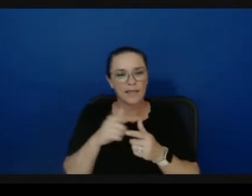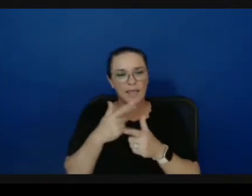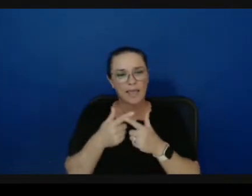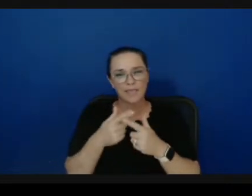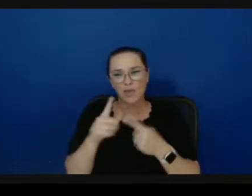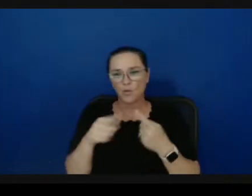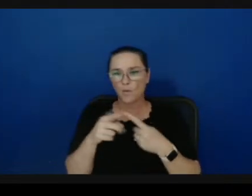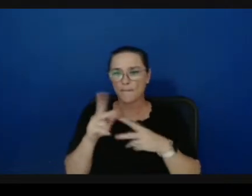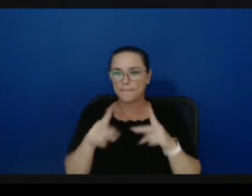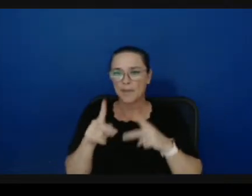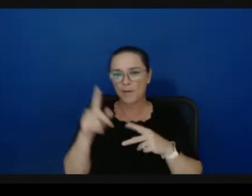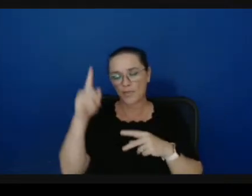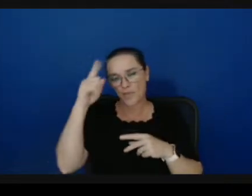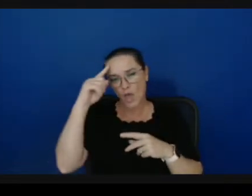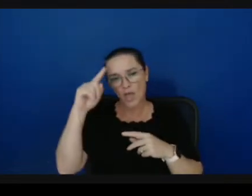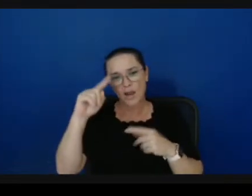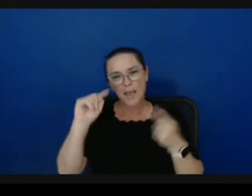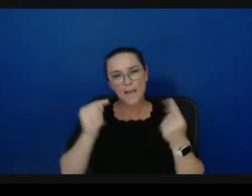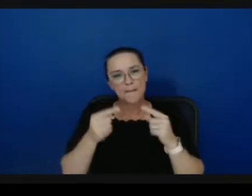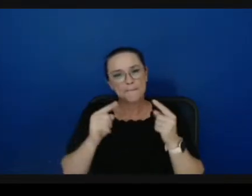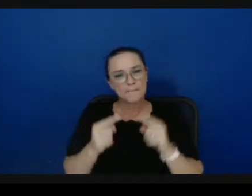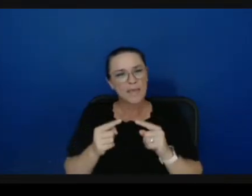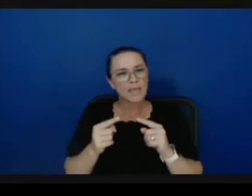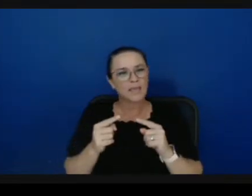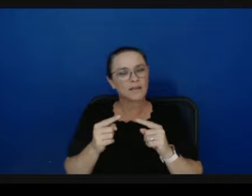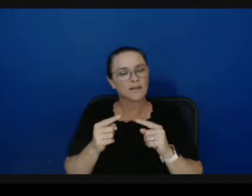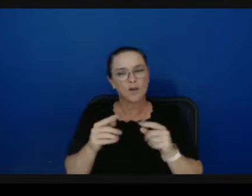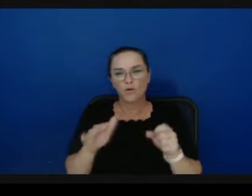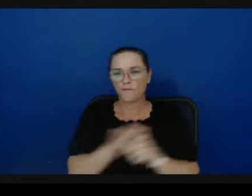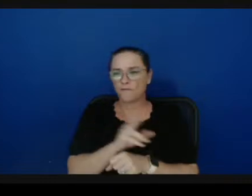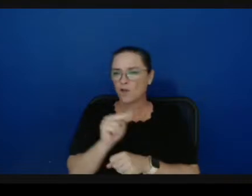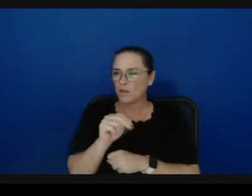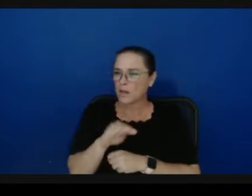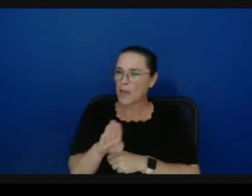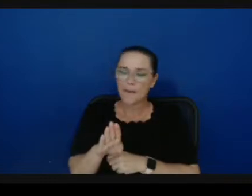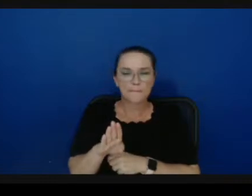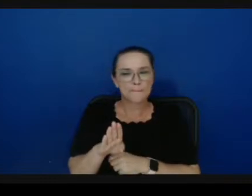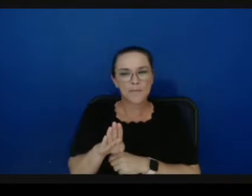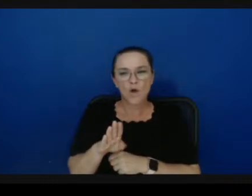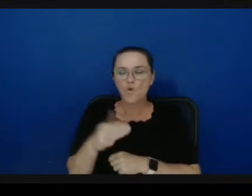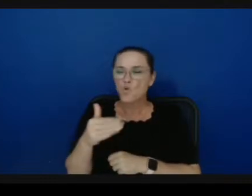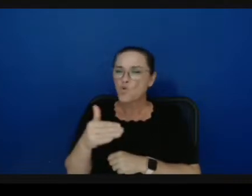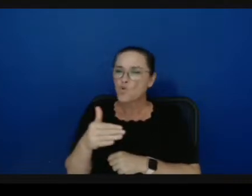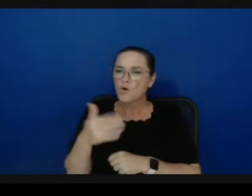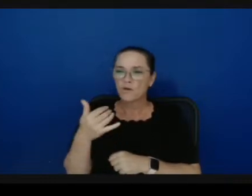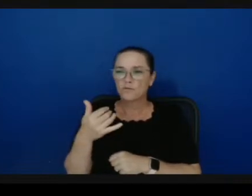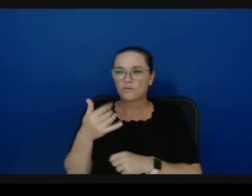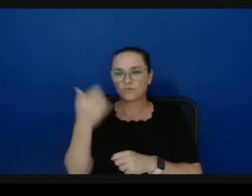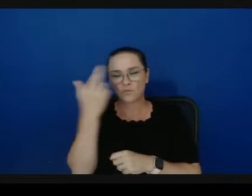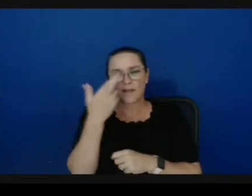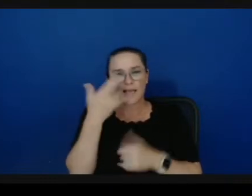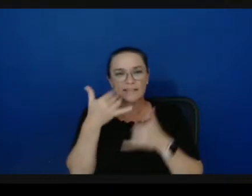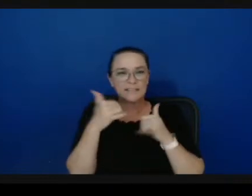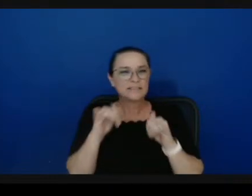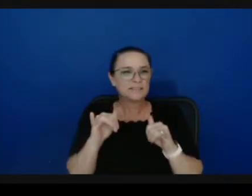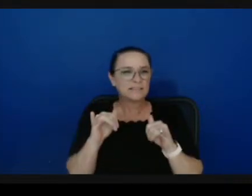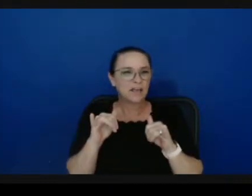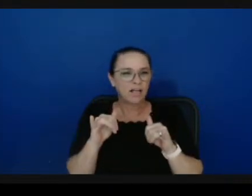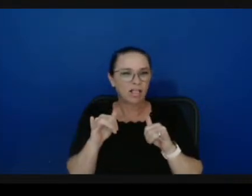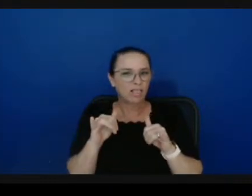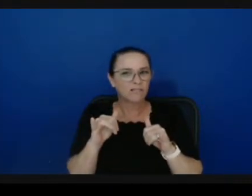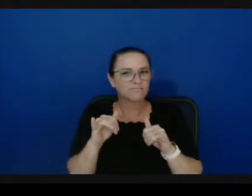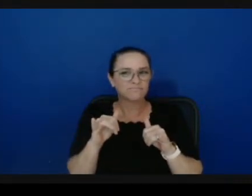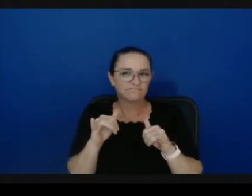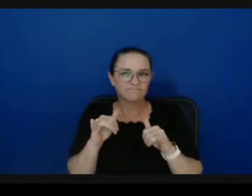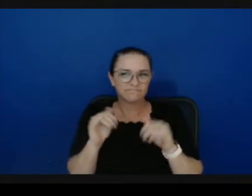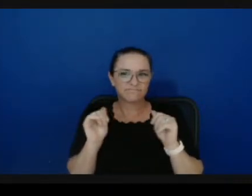thought their pain receptors were totally numbed, we realized, nope, they were still responsive. And that one night happened